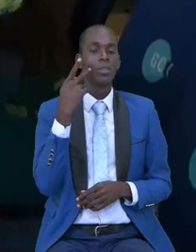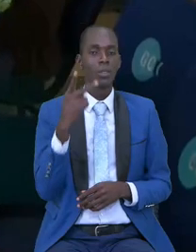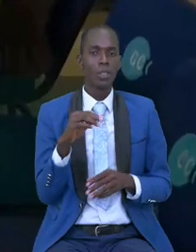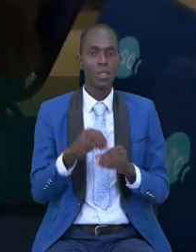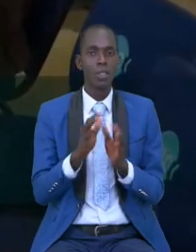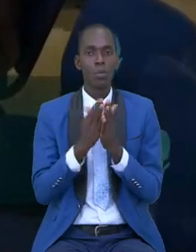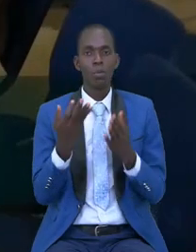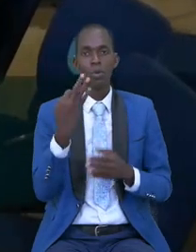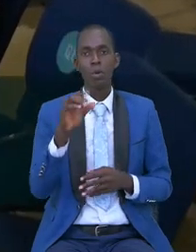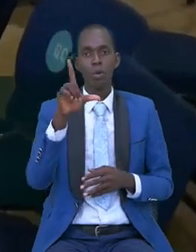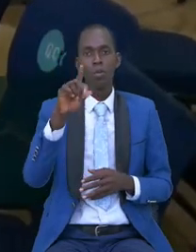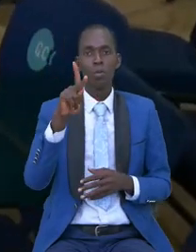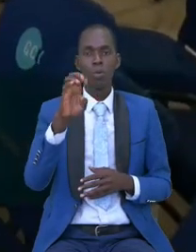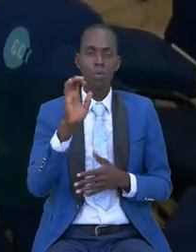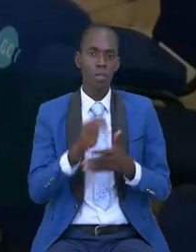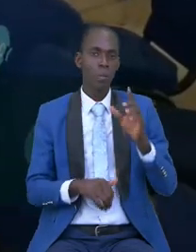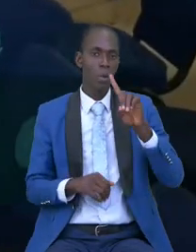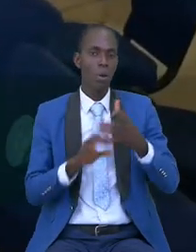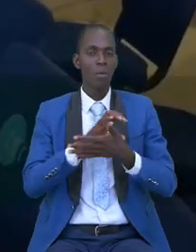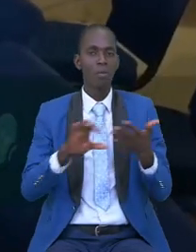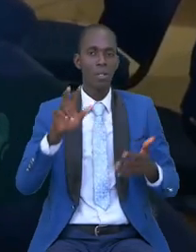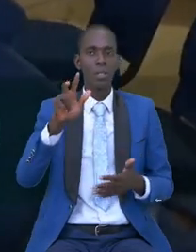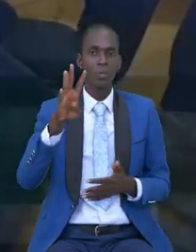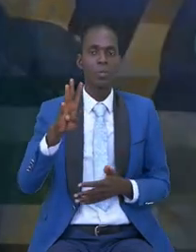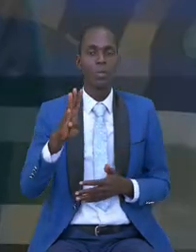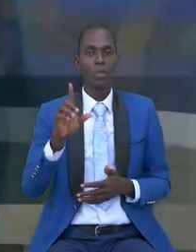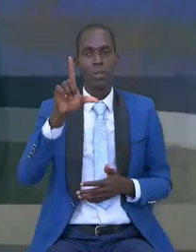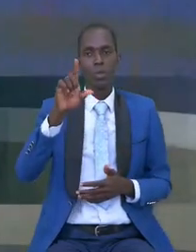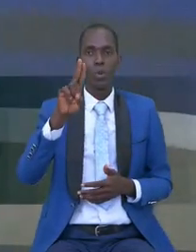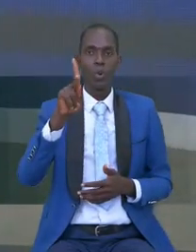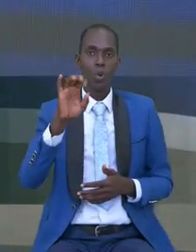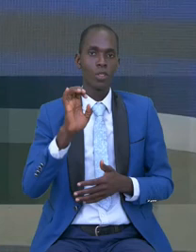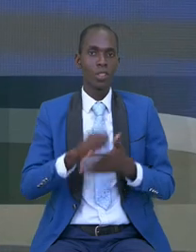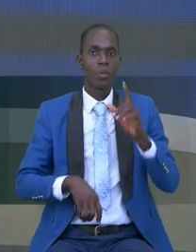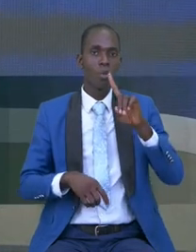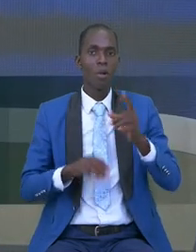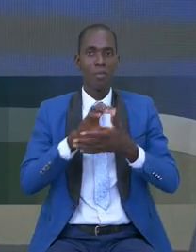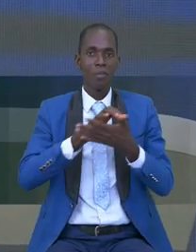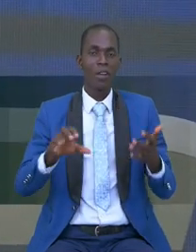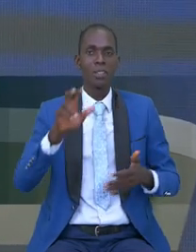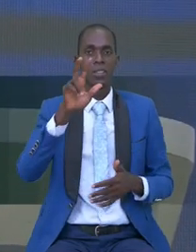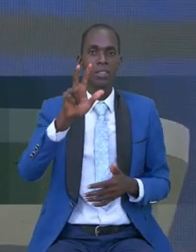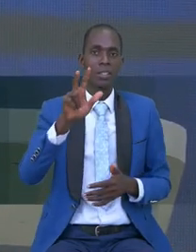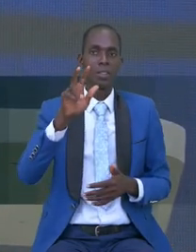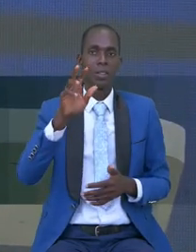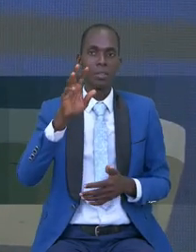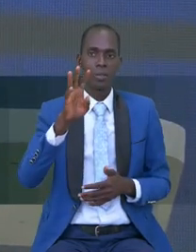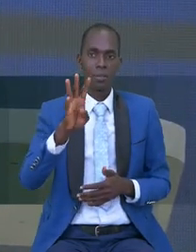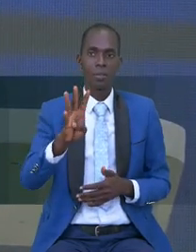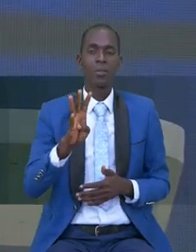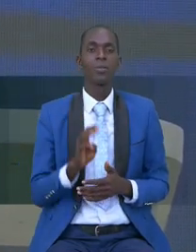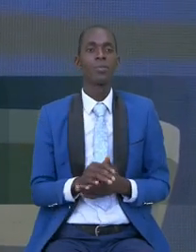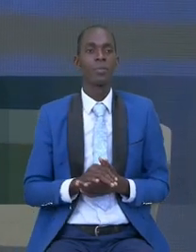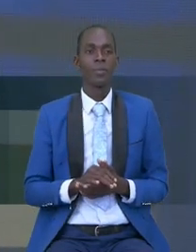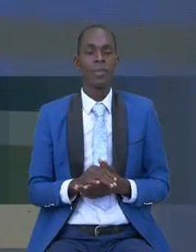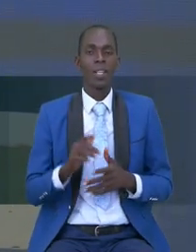1, we're reading from verse 34. Luke chapter 1, we're reading from verse